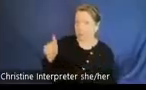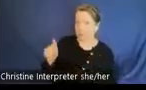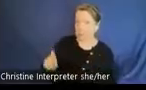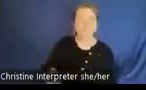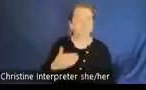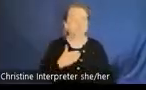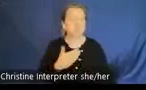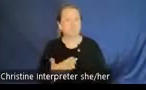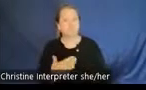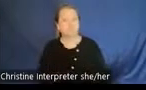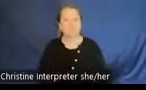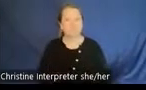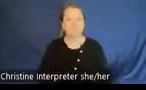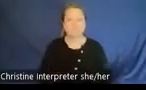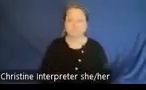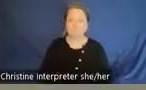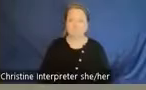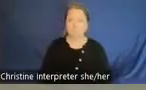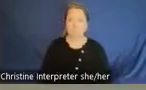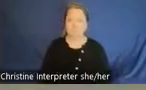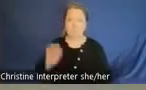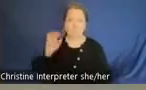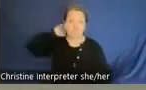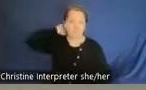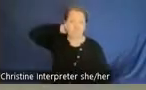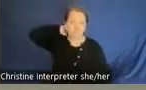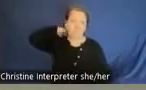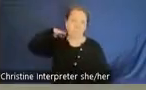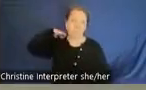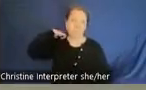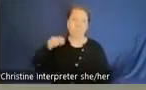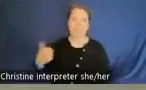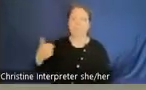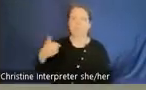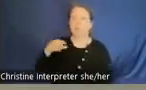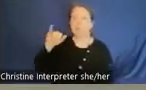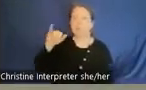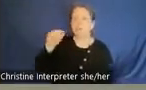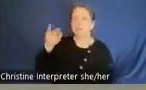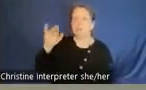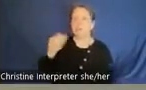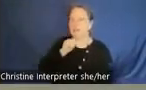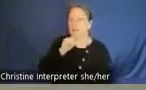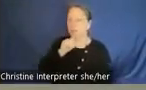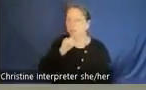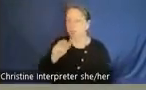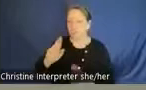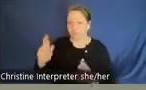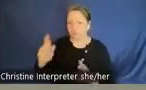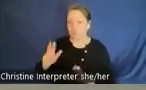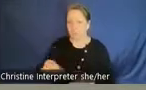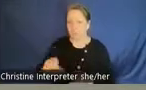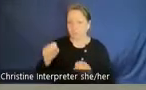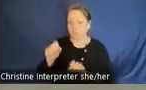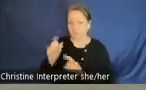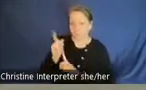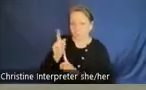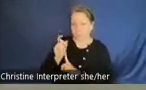ahead. And I wasn't really set up to do that, so it's going to take me just slightly longer